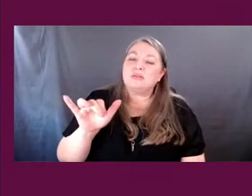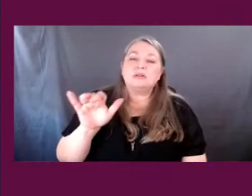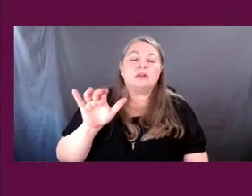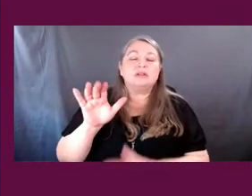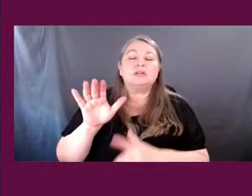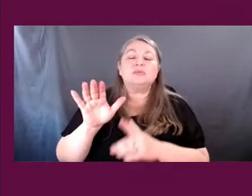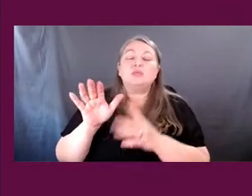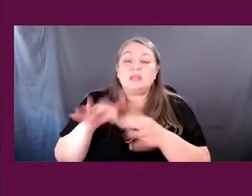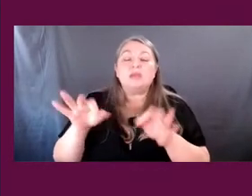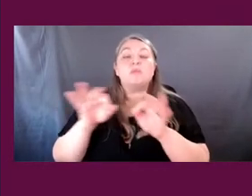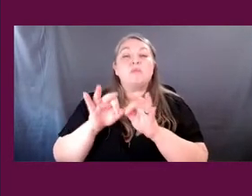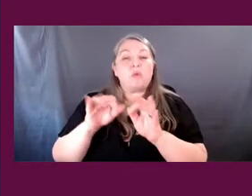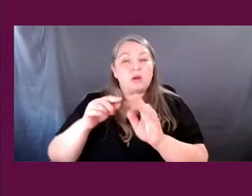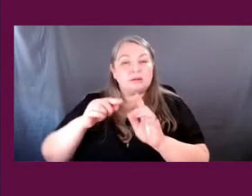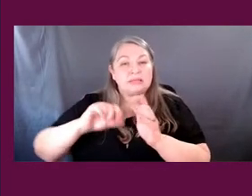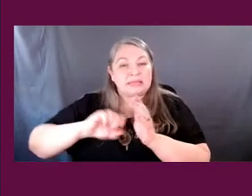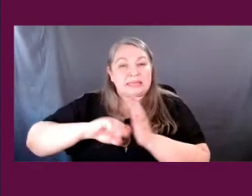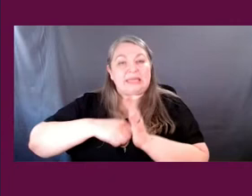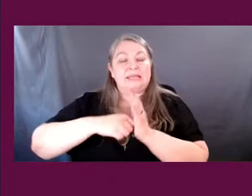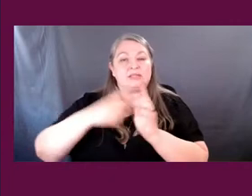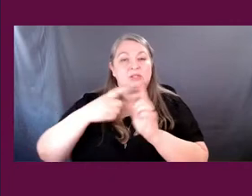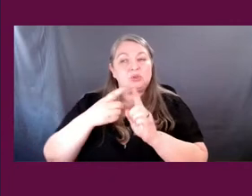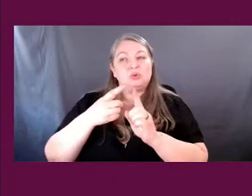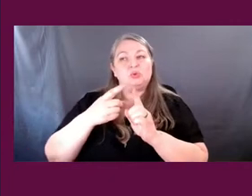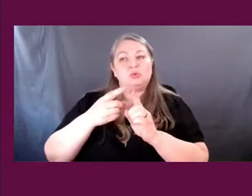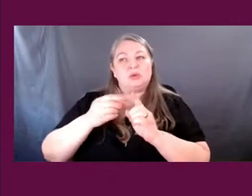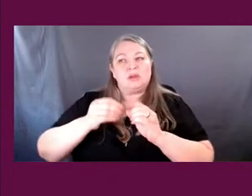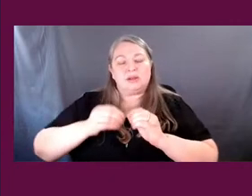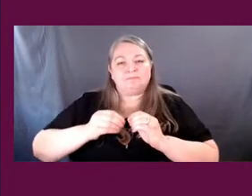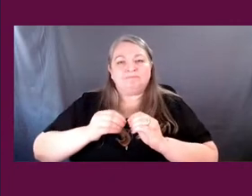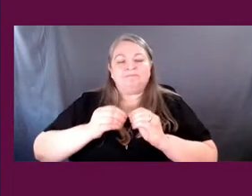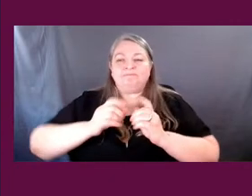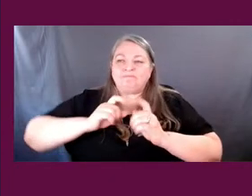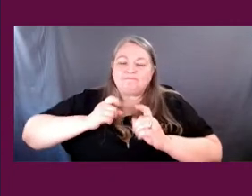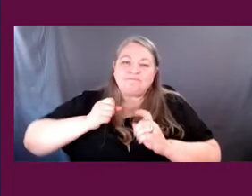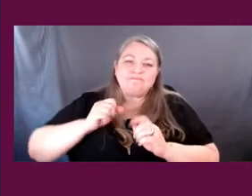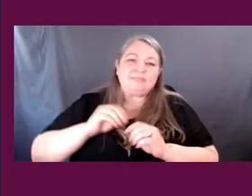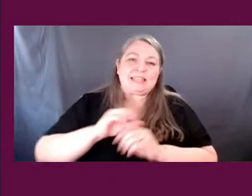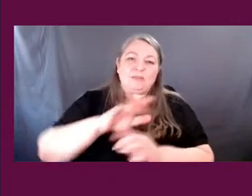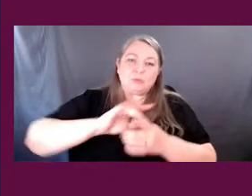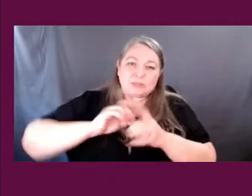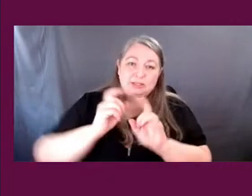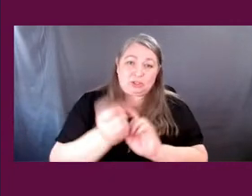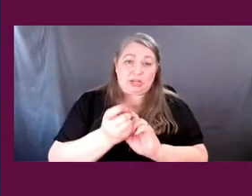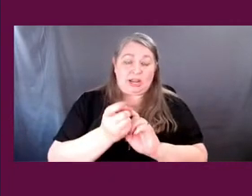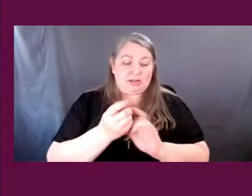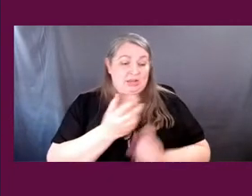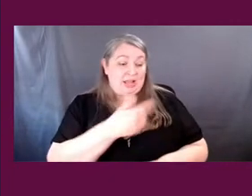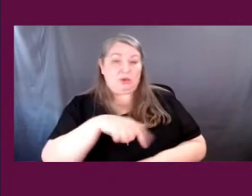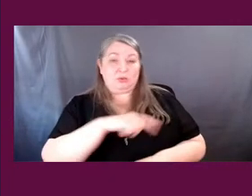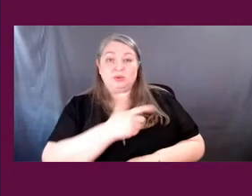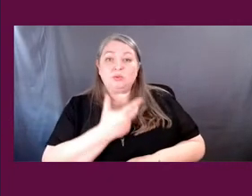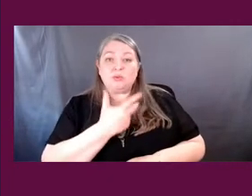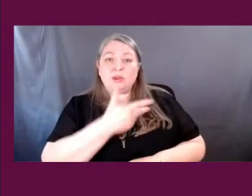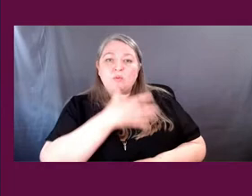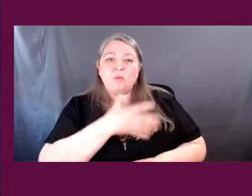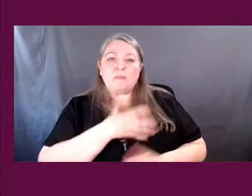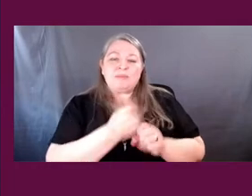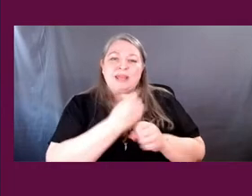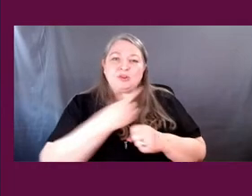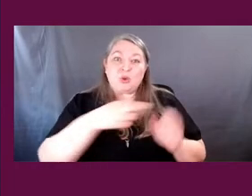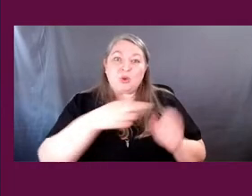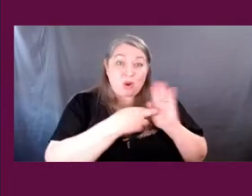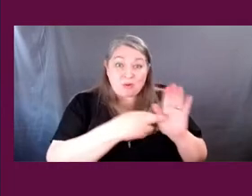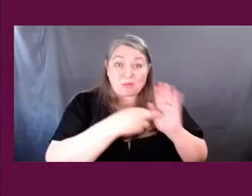points to implement change. Yes. And with these women helping to ensure that they are reflected in the industry, we are